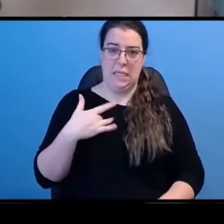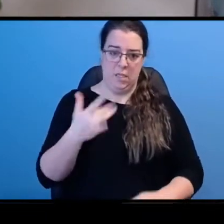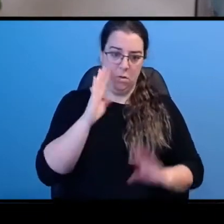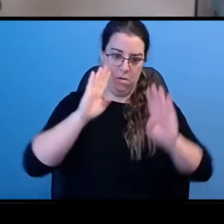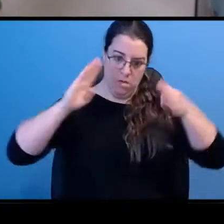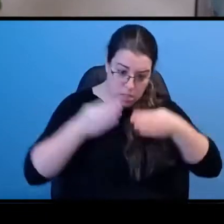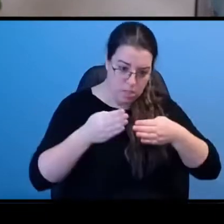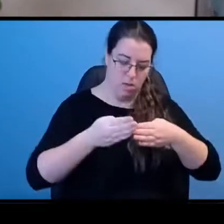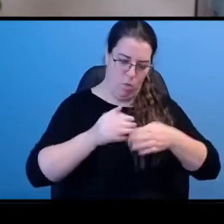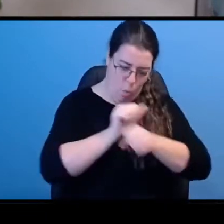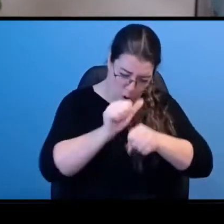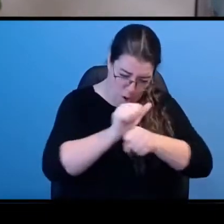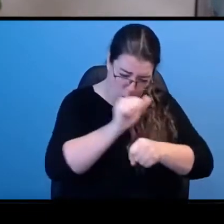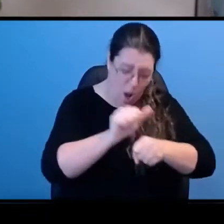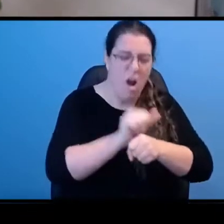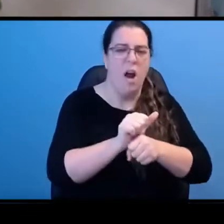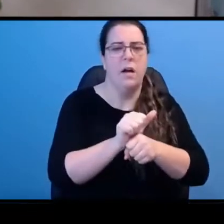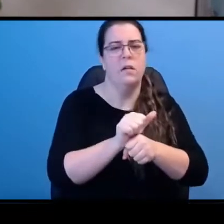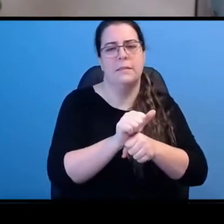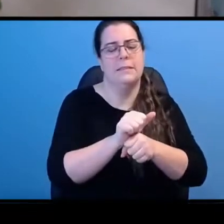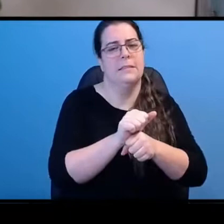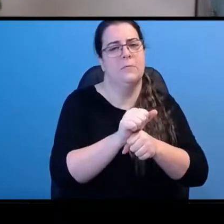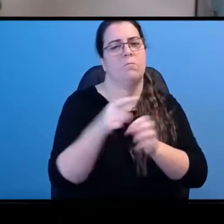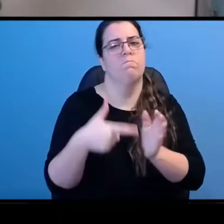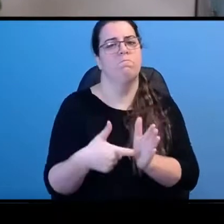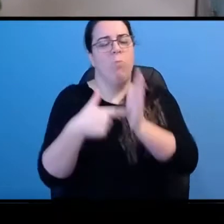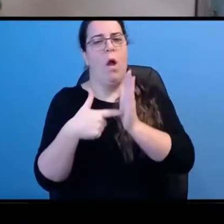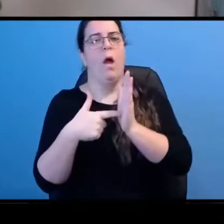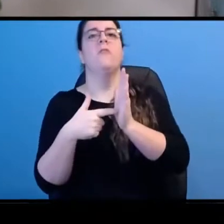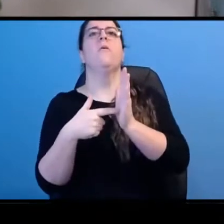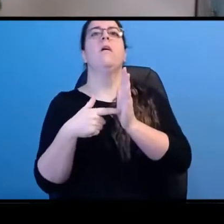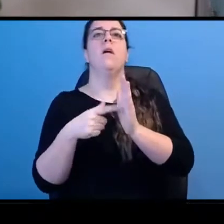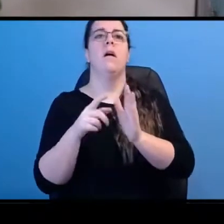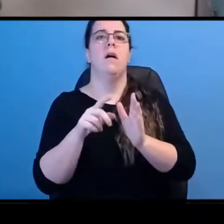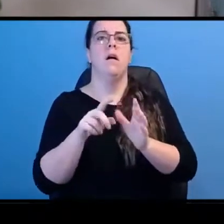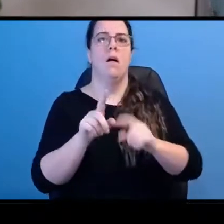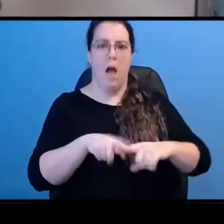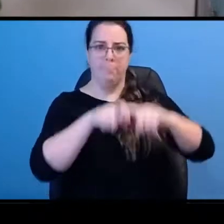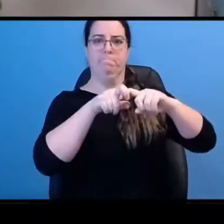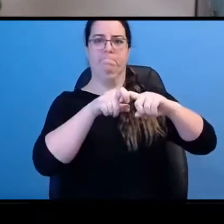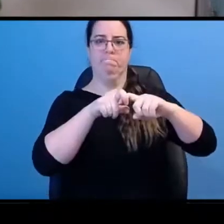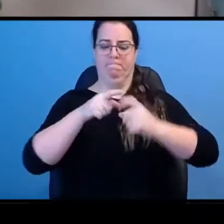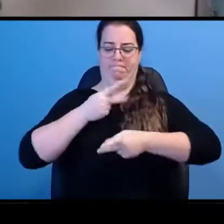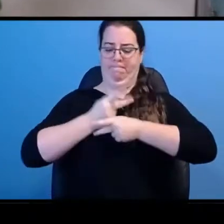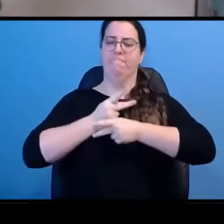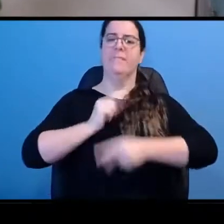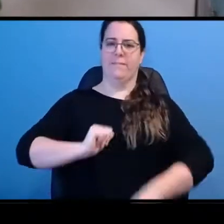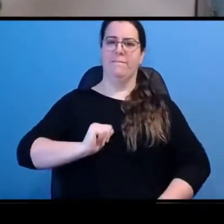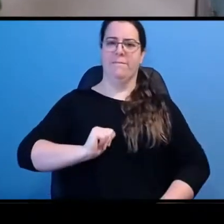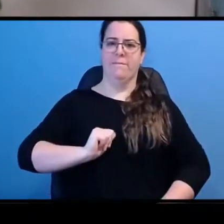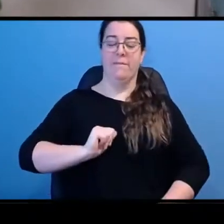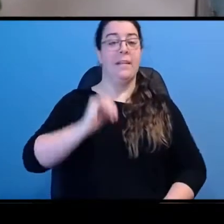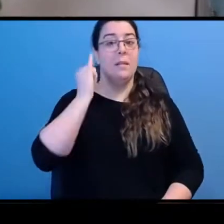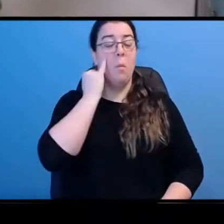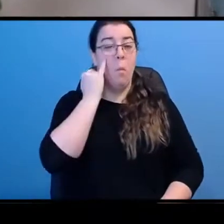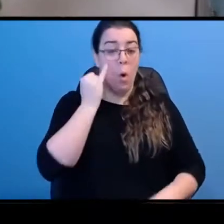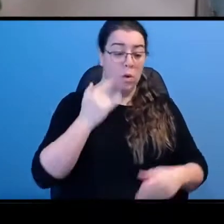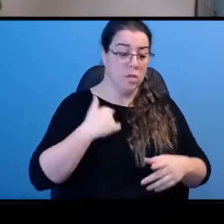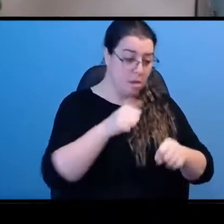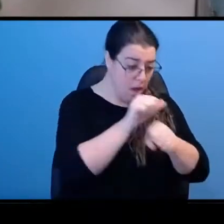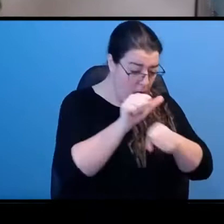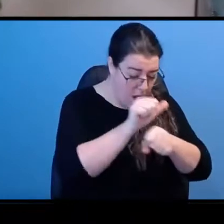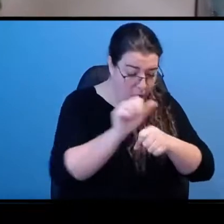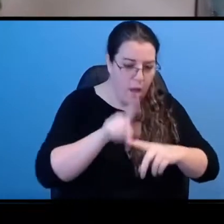care of yourself, right? Taking care of yourself allows you to get more work out of yourself in some ways. Yeah. So I think that's